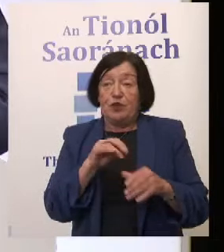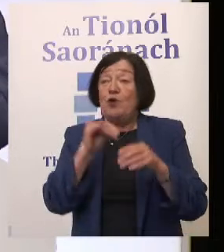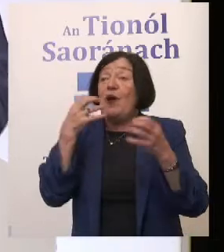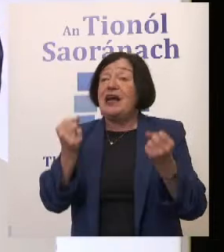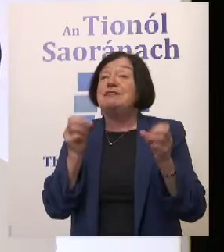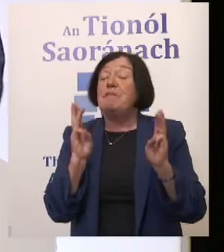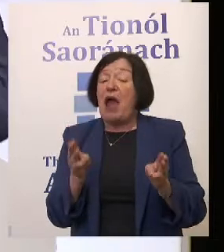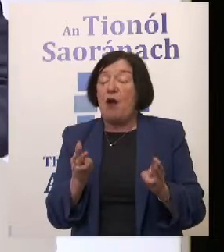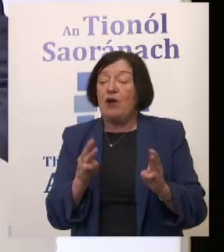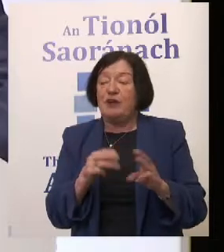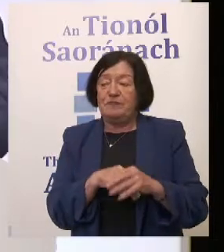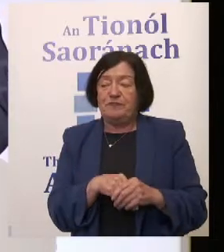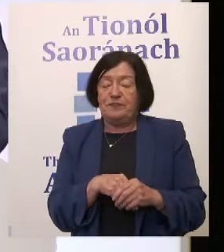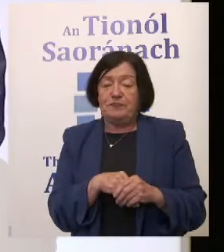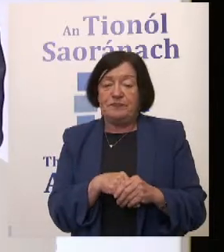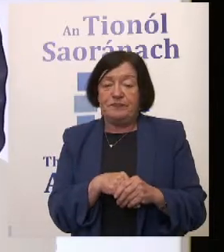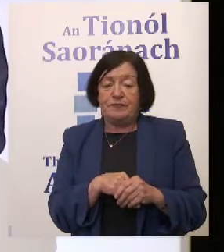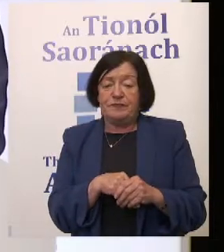power.